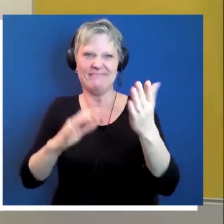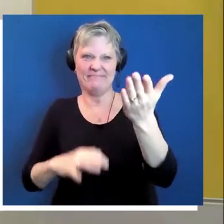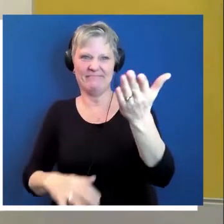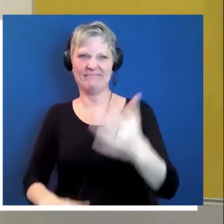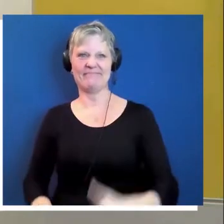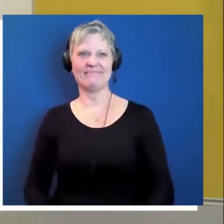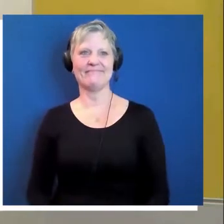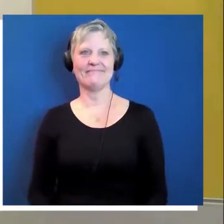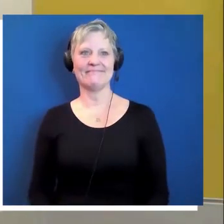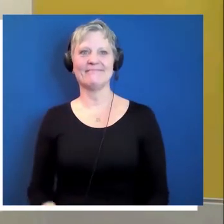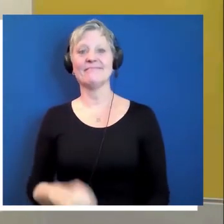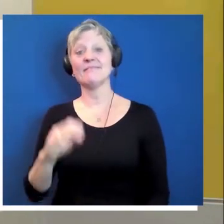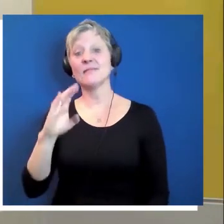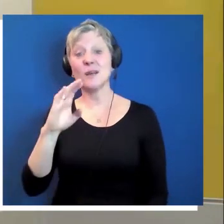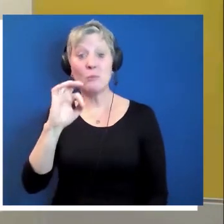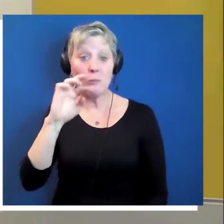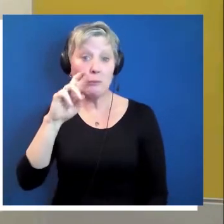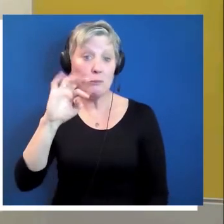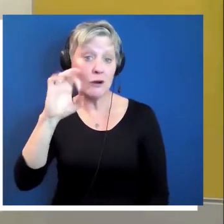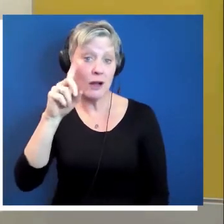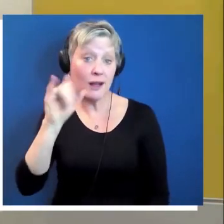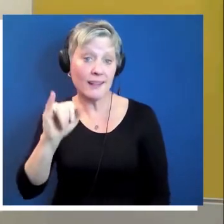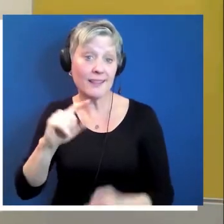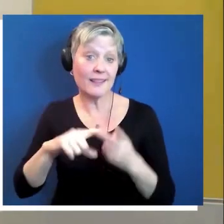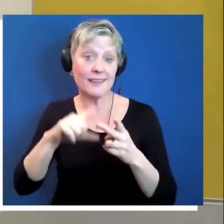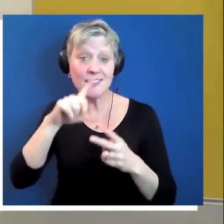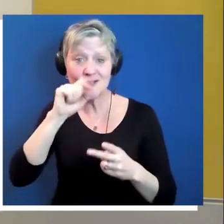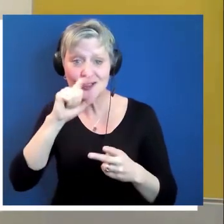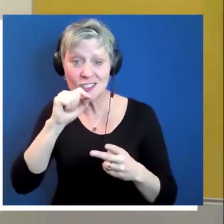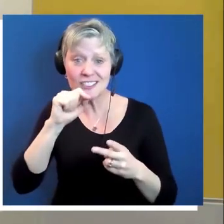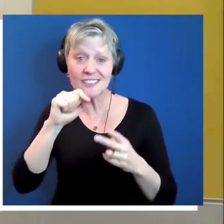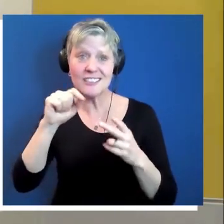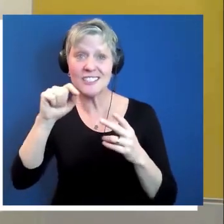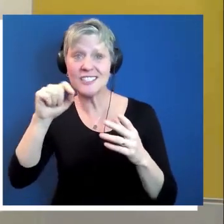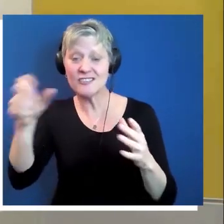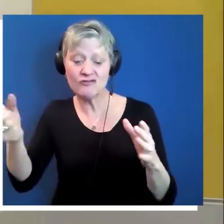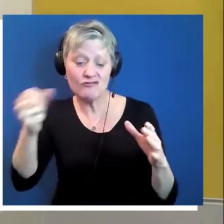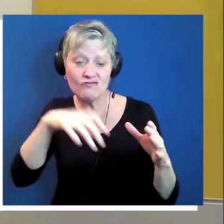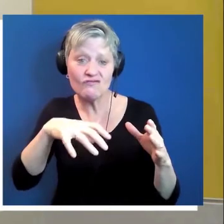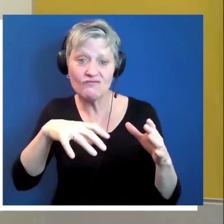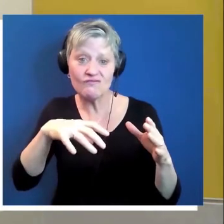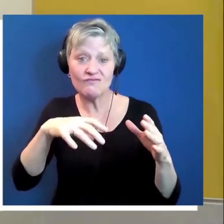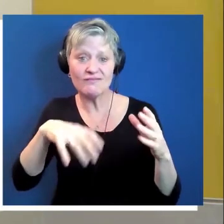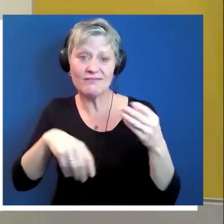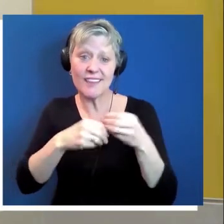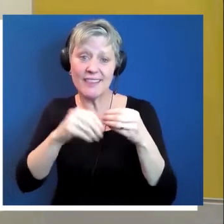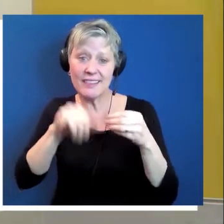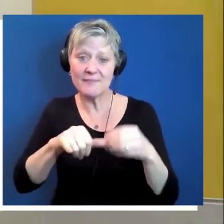Get some broccoli and chicken right on there.